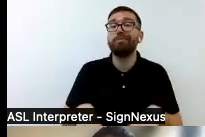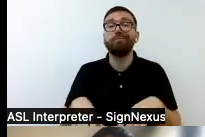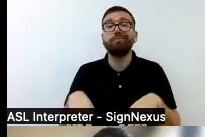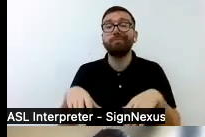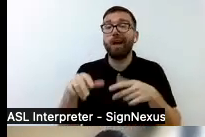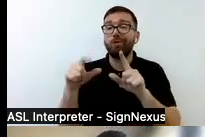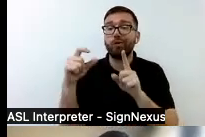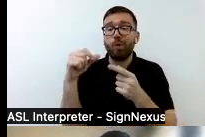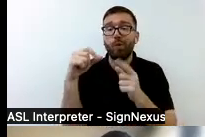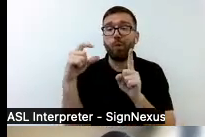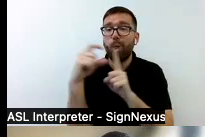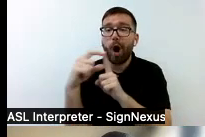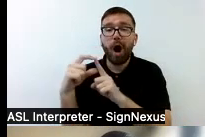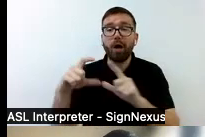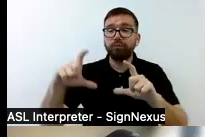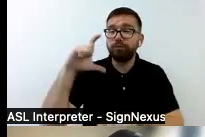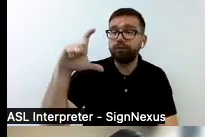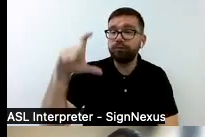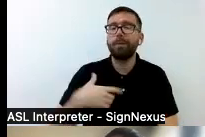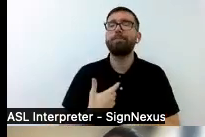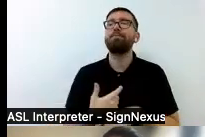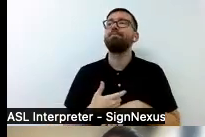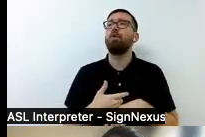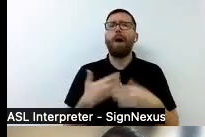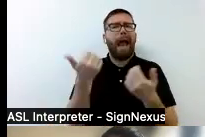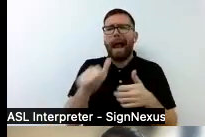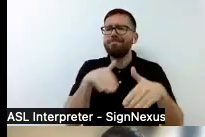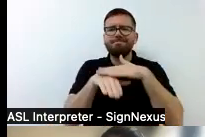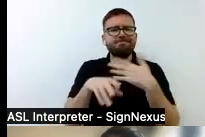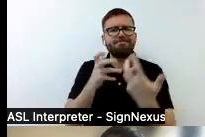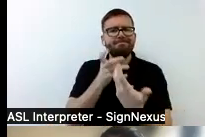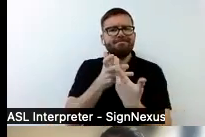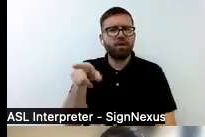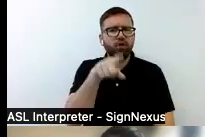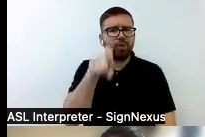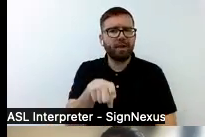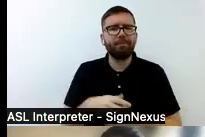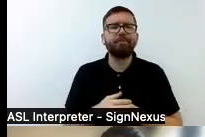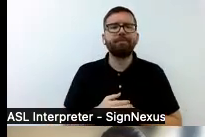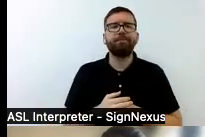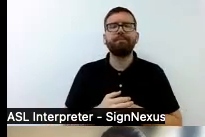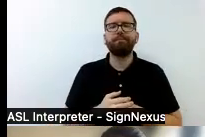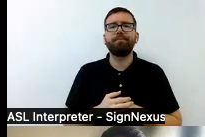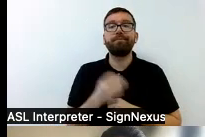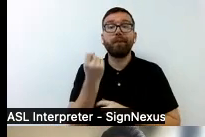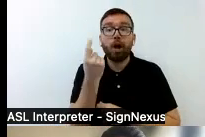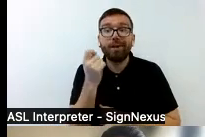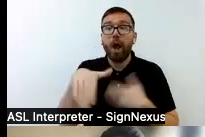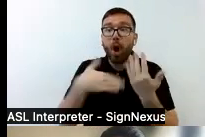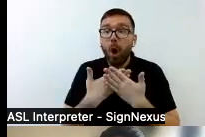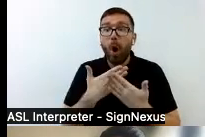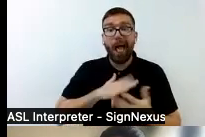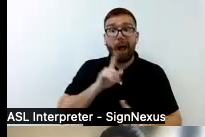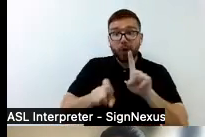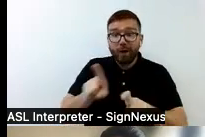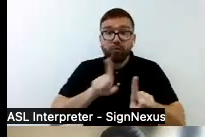needs. Please note that whatever information you provide is just a question solely for logistical preparation, and